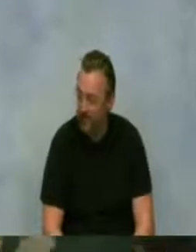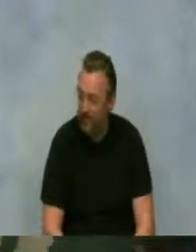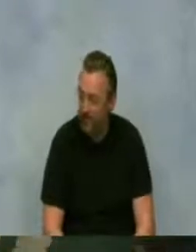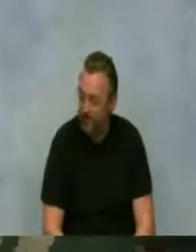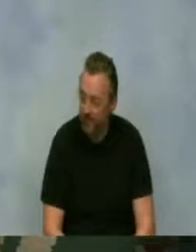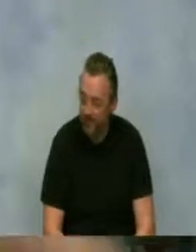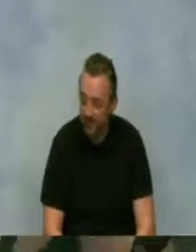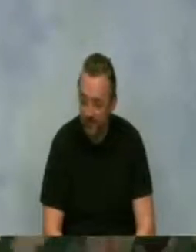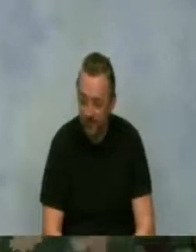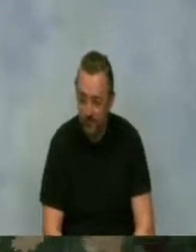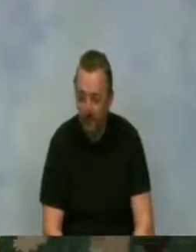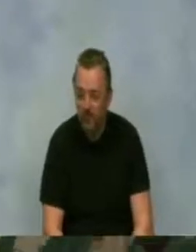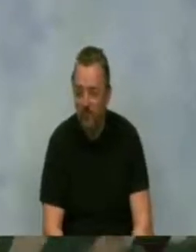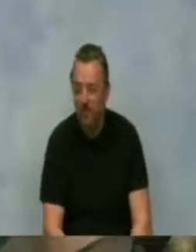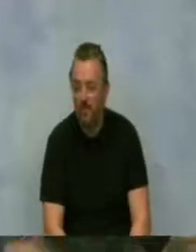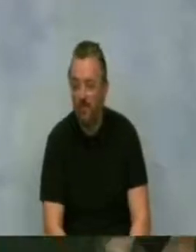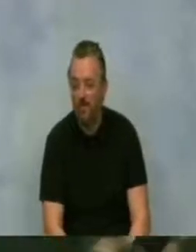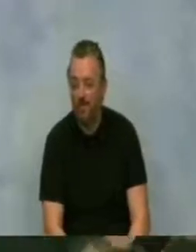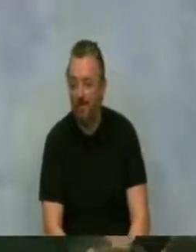Janet?